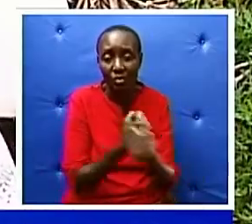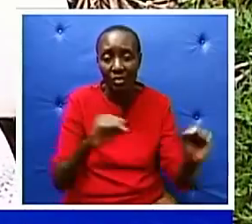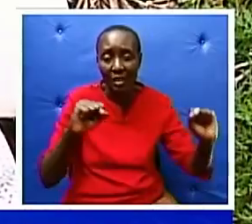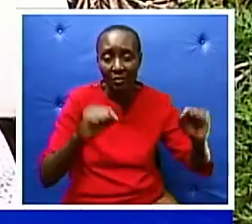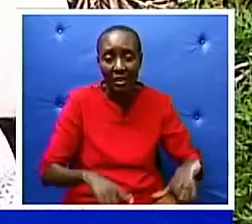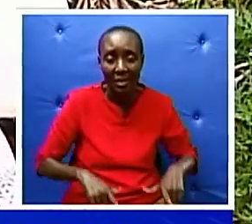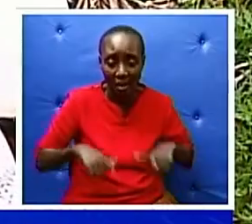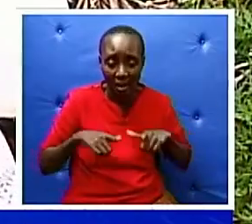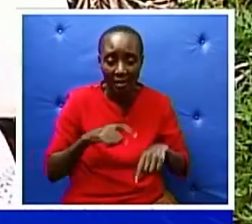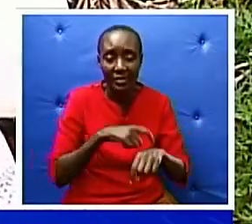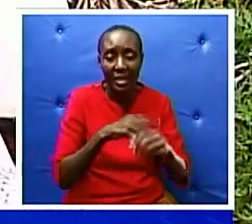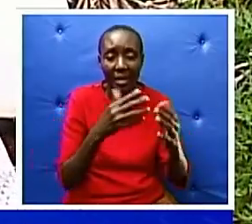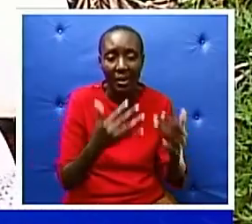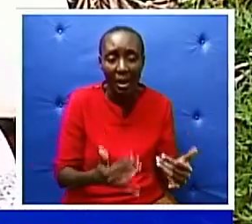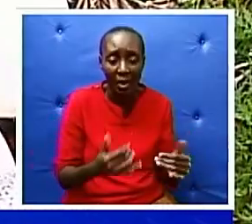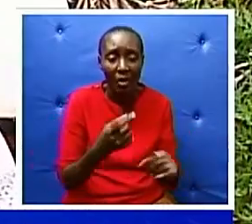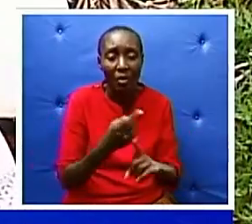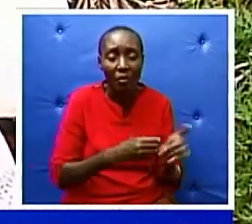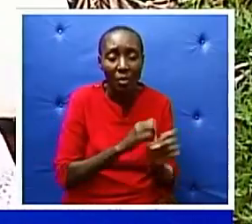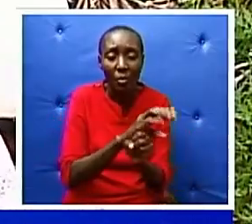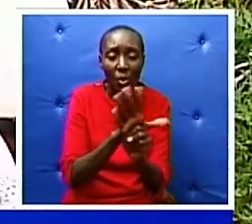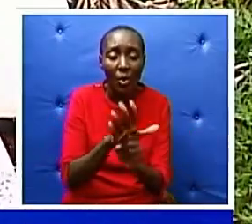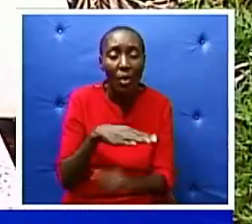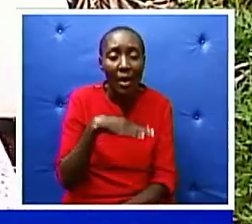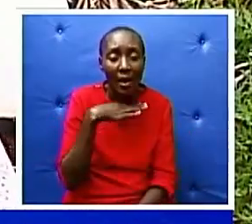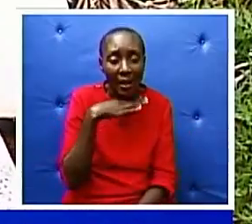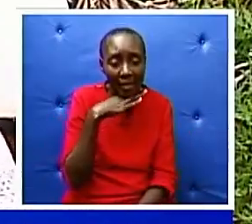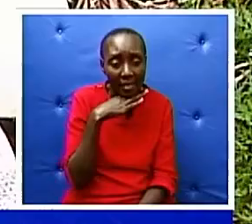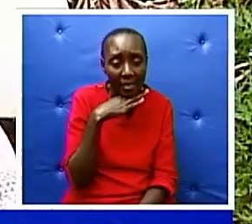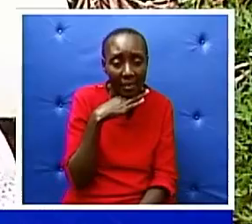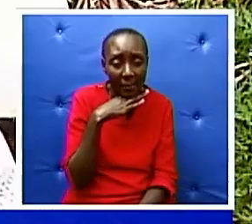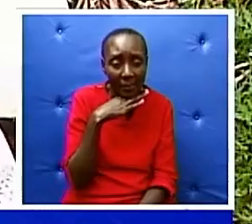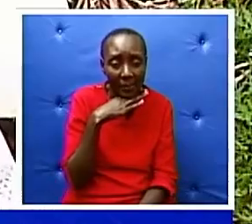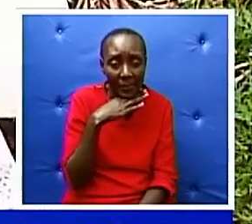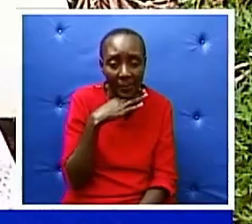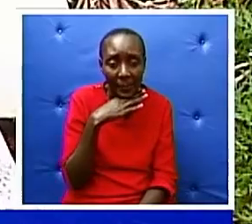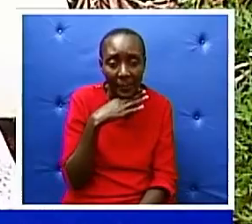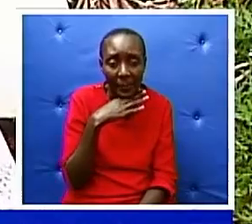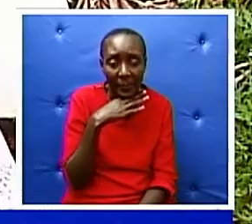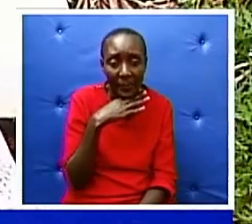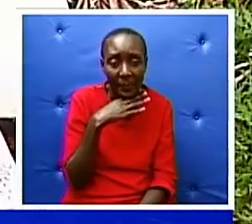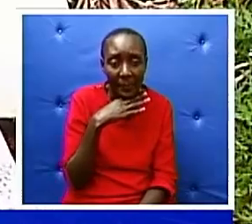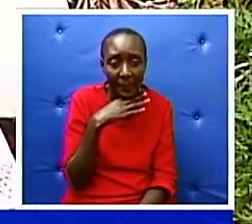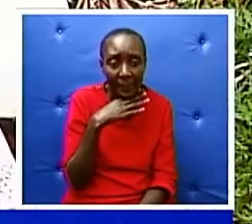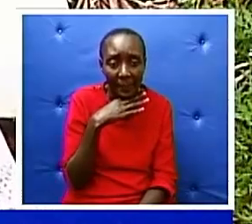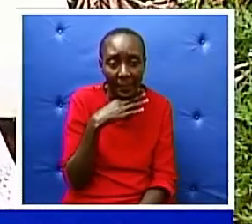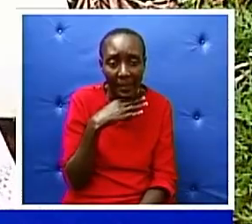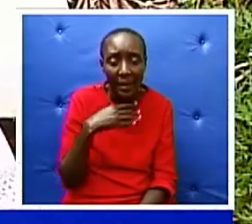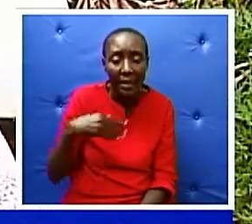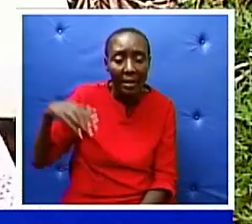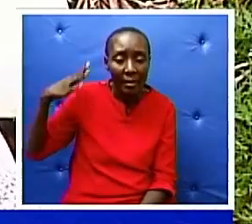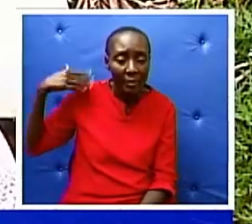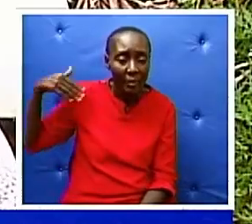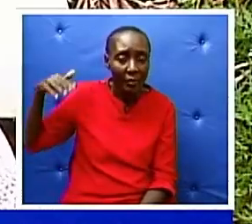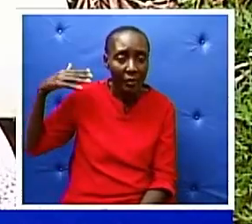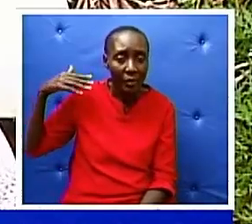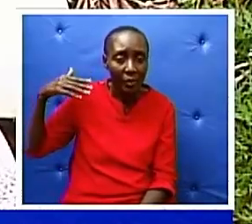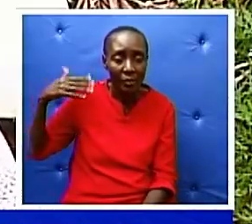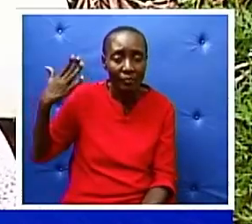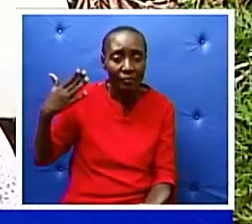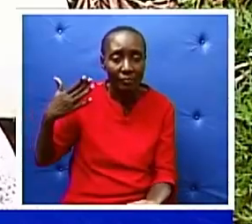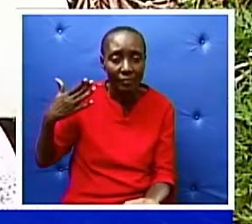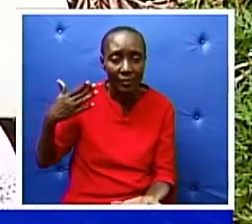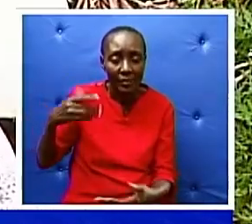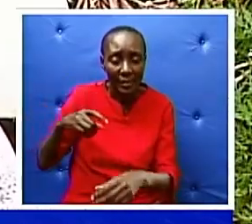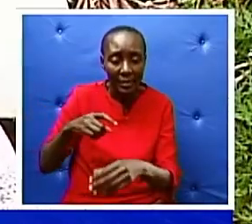in the meantime. Mm-hmm. And we had, the last time he brought this lockdown issues,